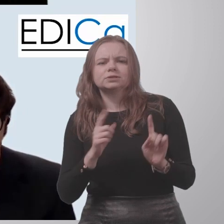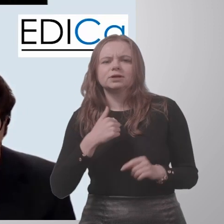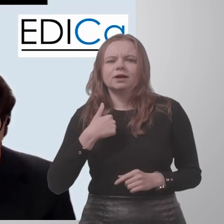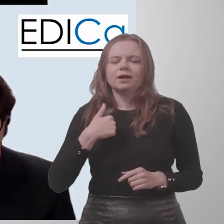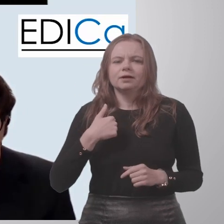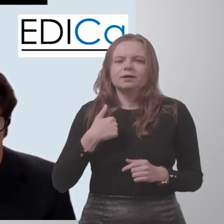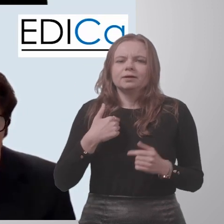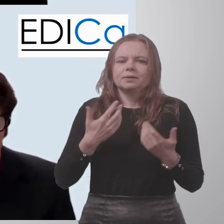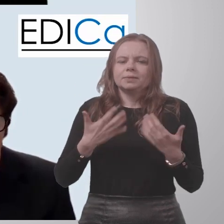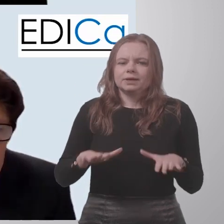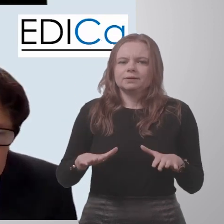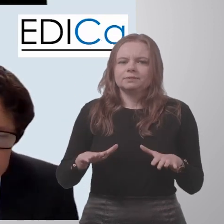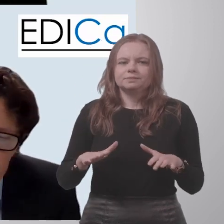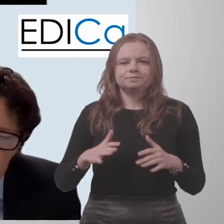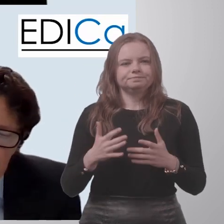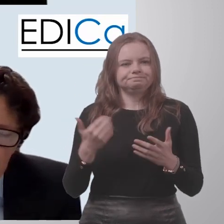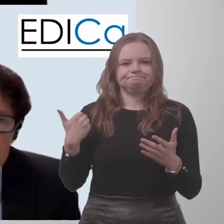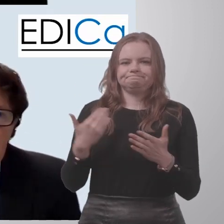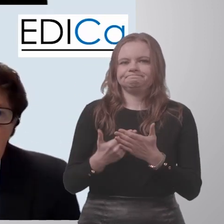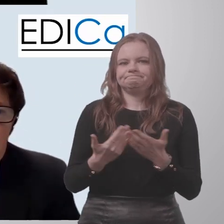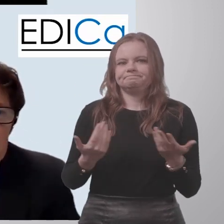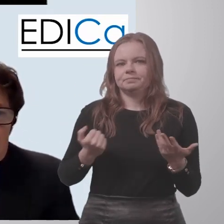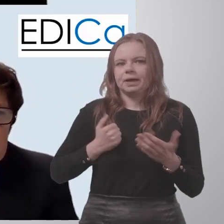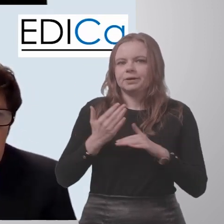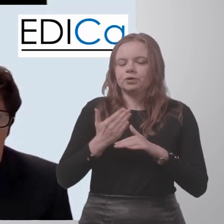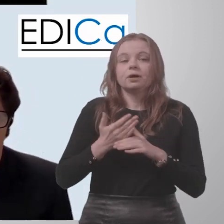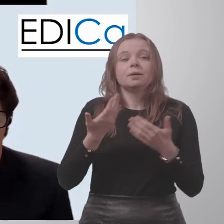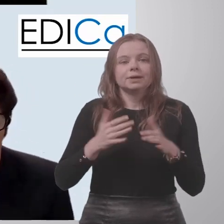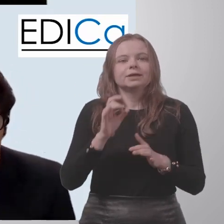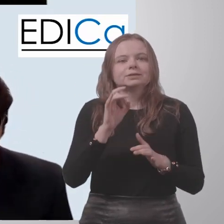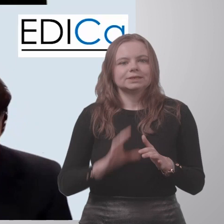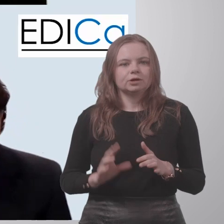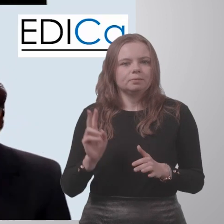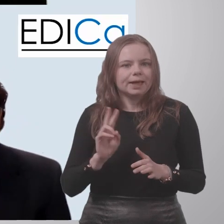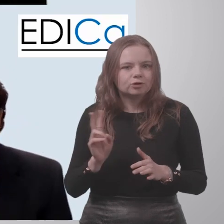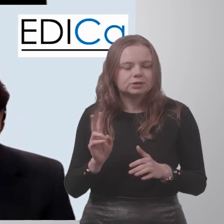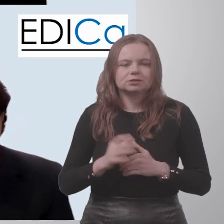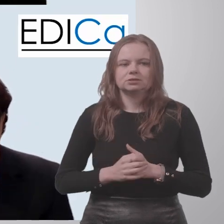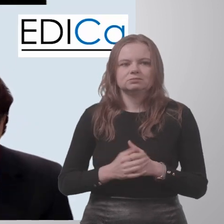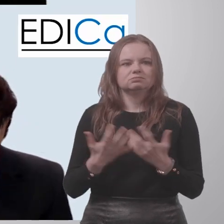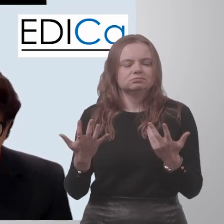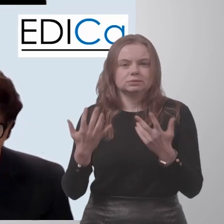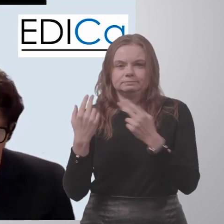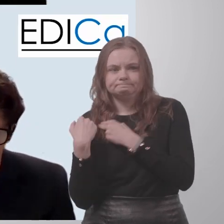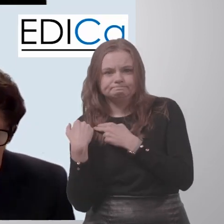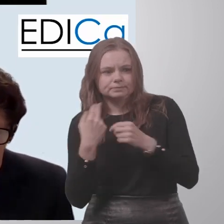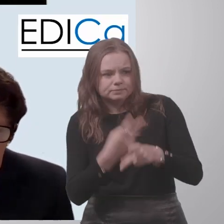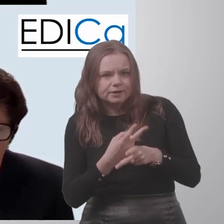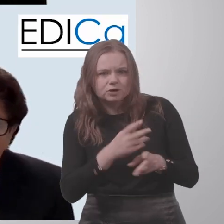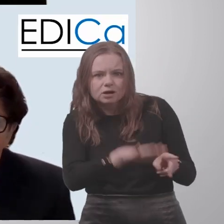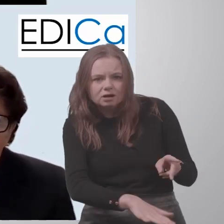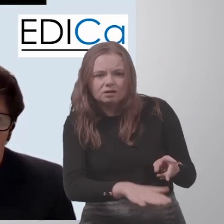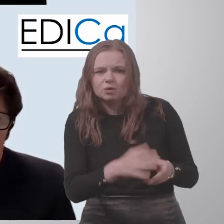been, in my time, a single parent, a primary carer, and that has been a kind